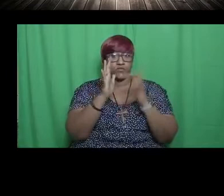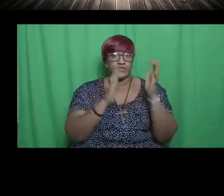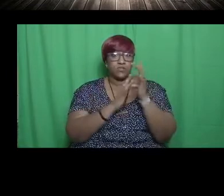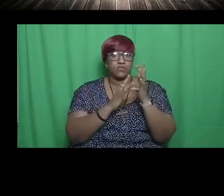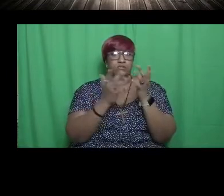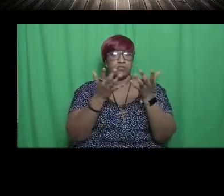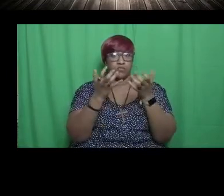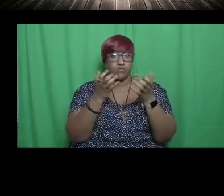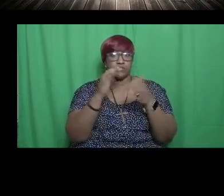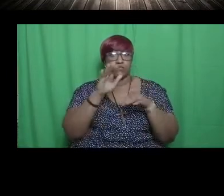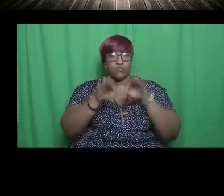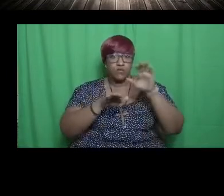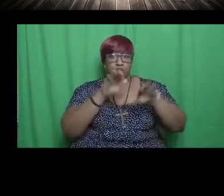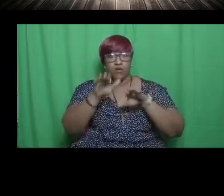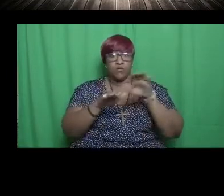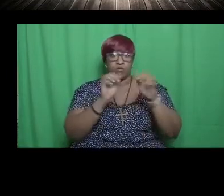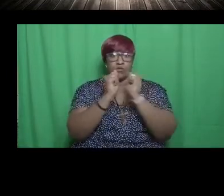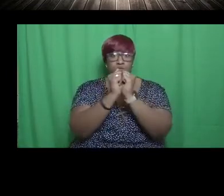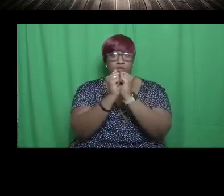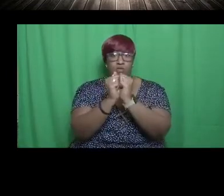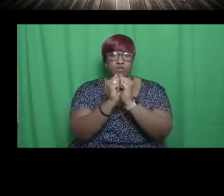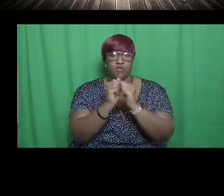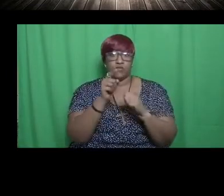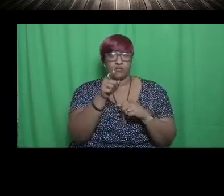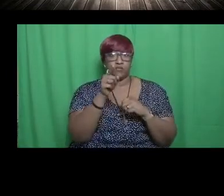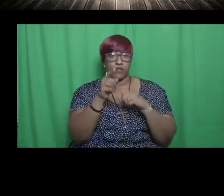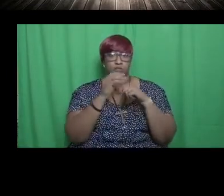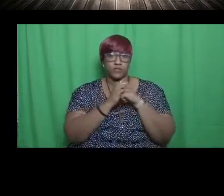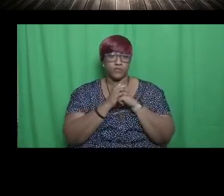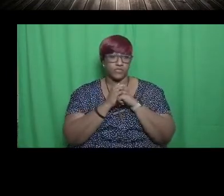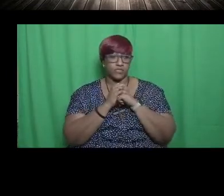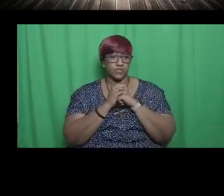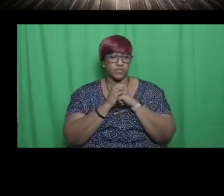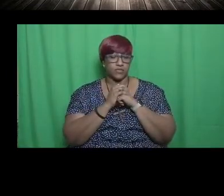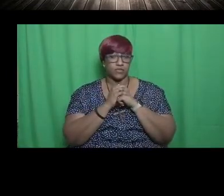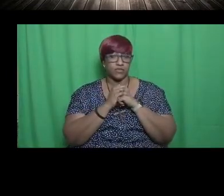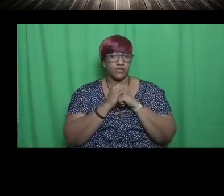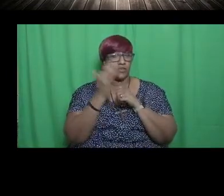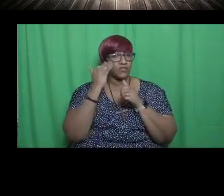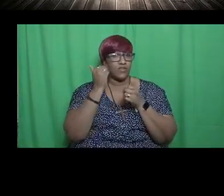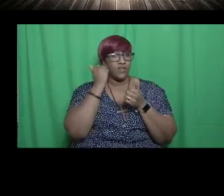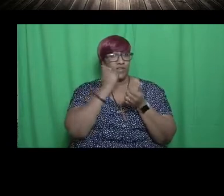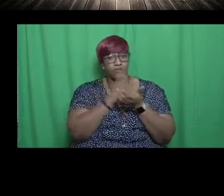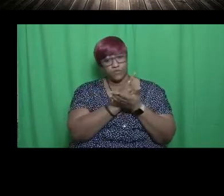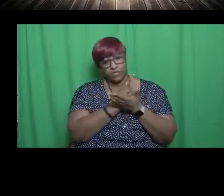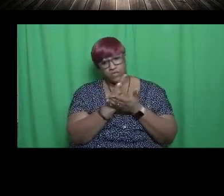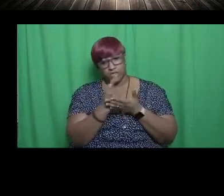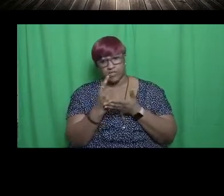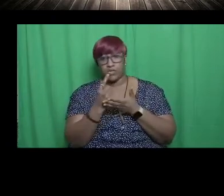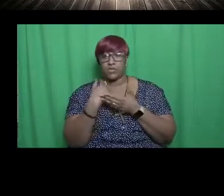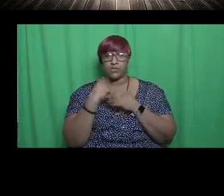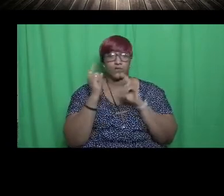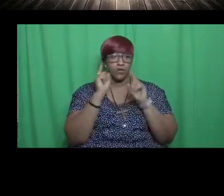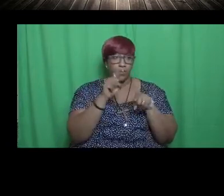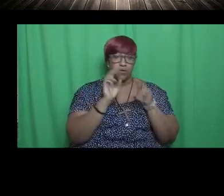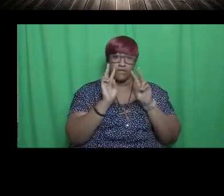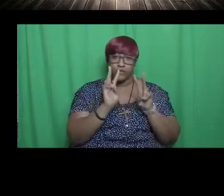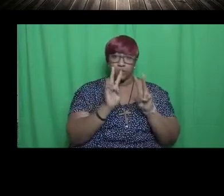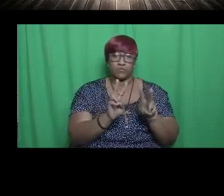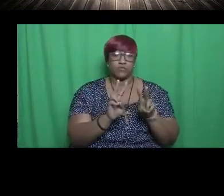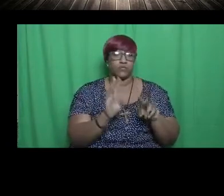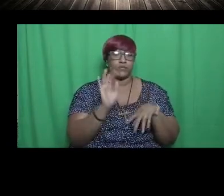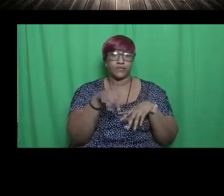Jesus wants to walk with you. You know, nearly every week I'm going to a funeral. And yes, in